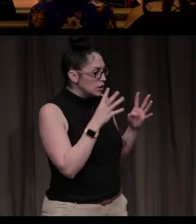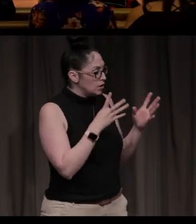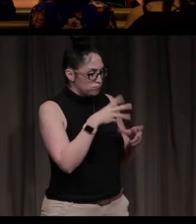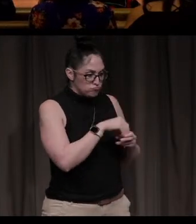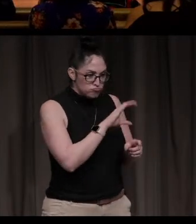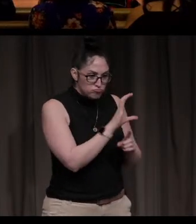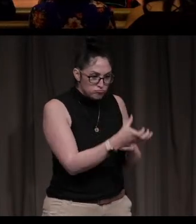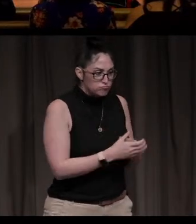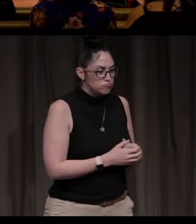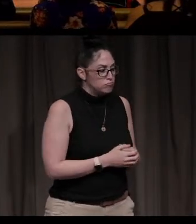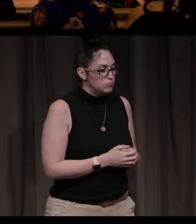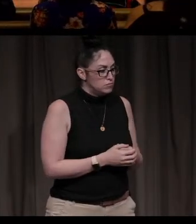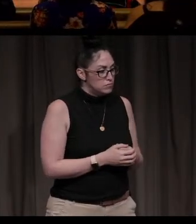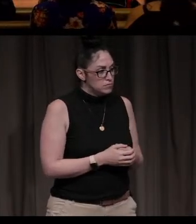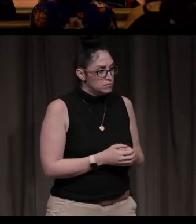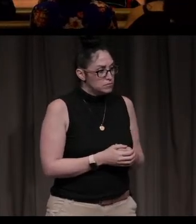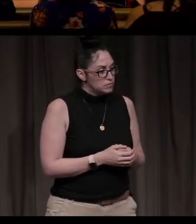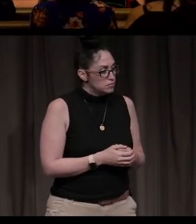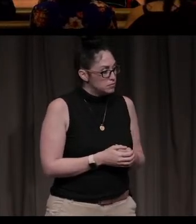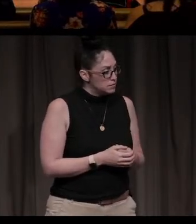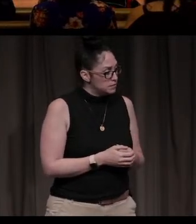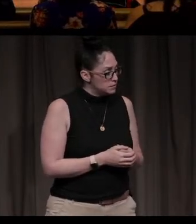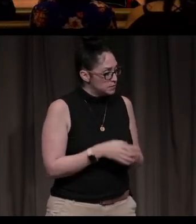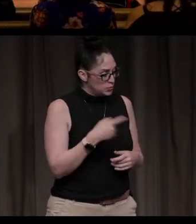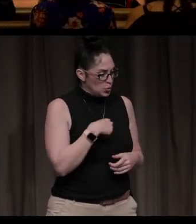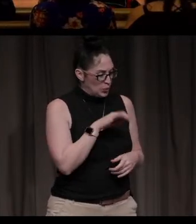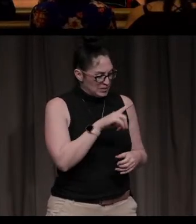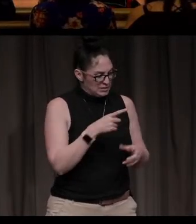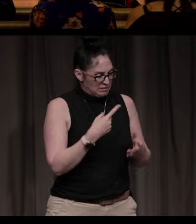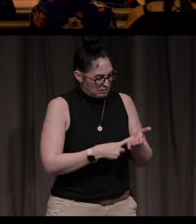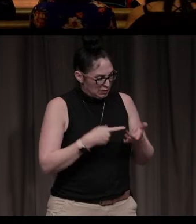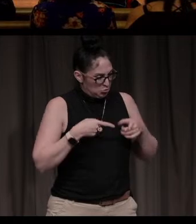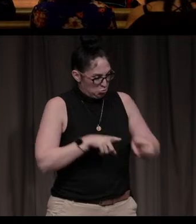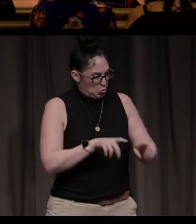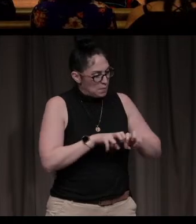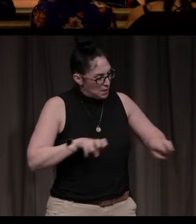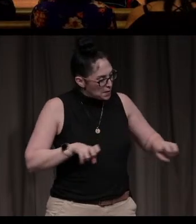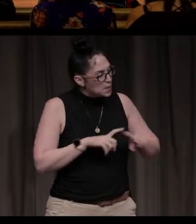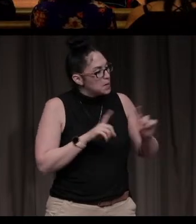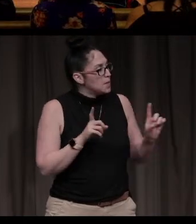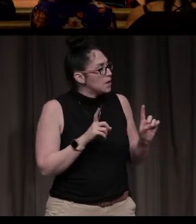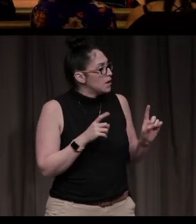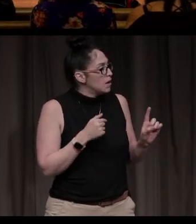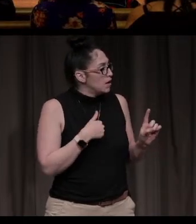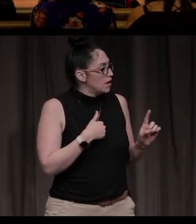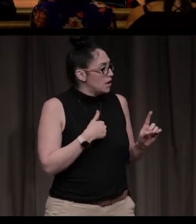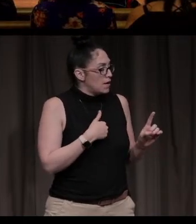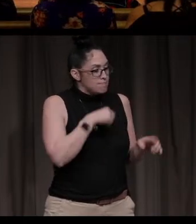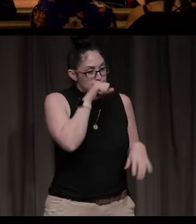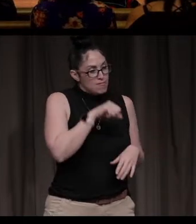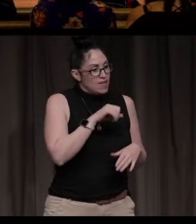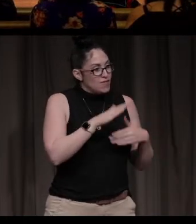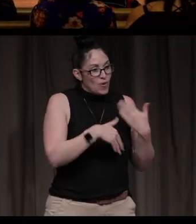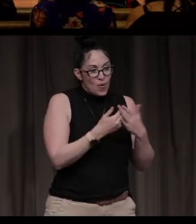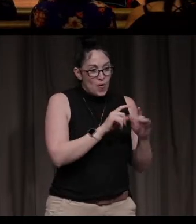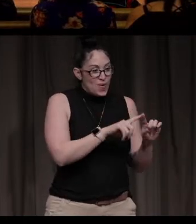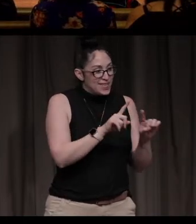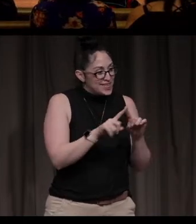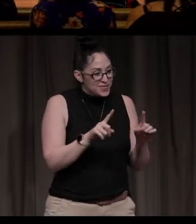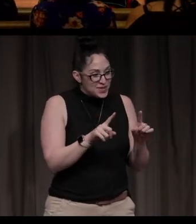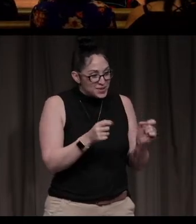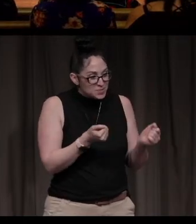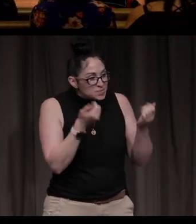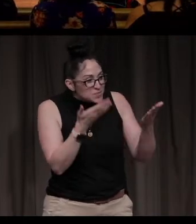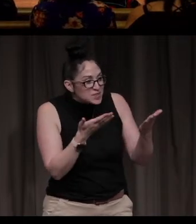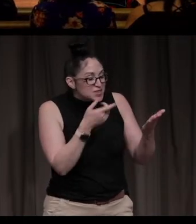this was discussed during the whole panel, but I loved all the proposals that you mentioned. We're going to be, you